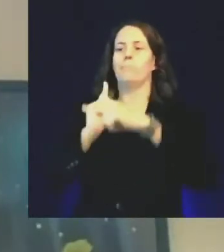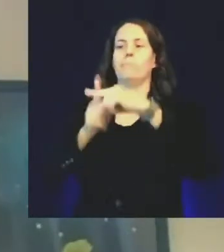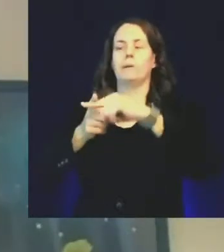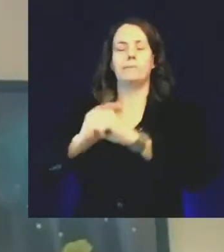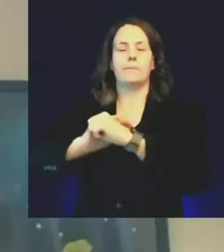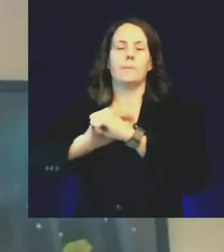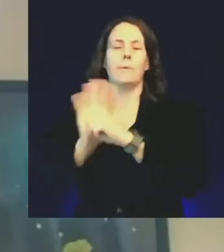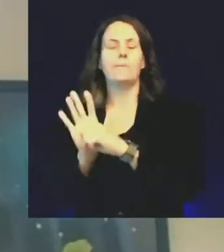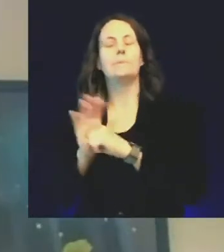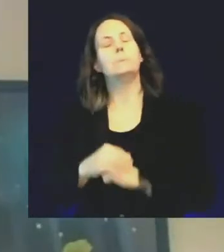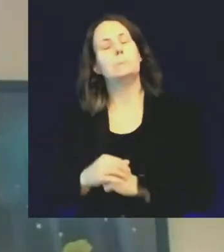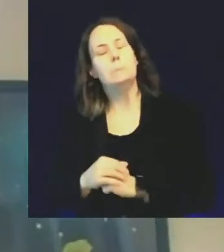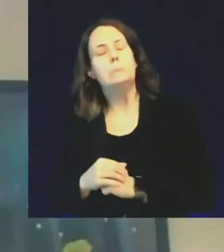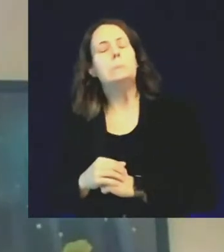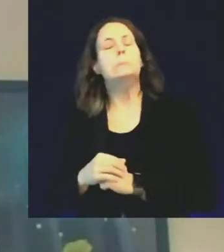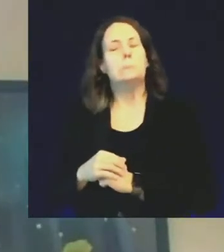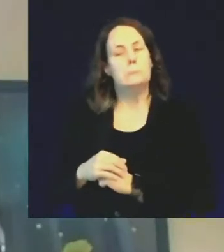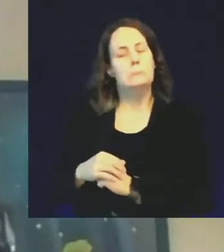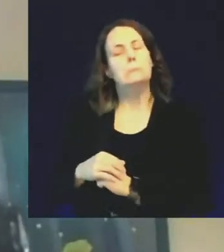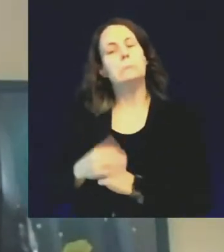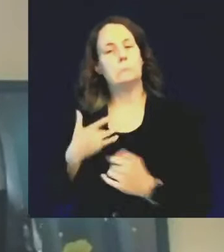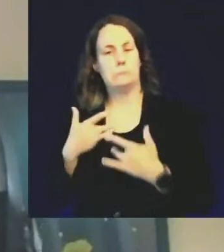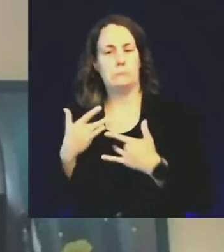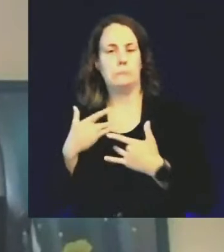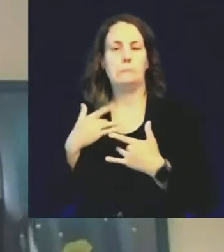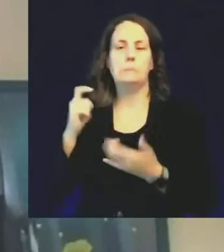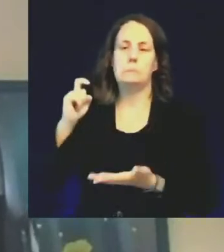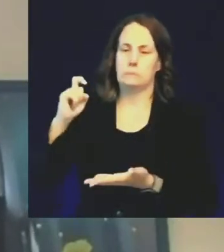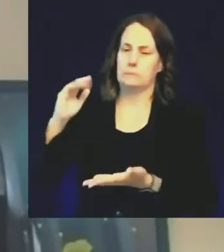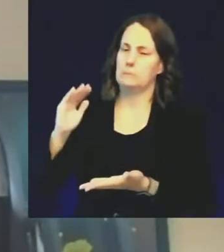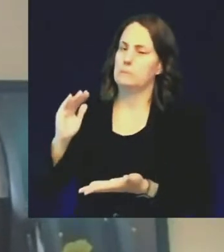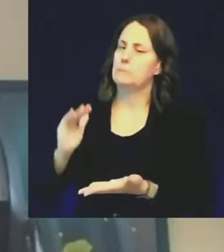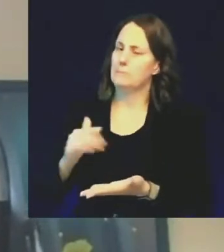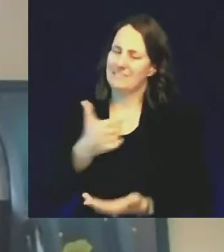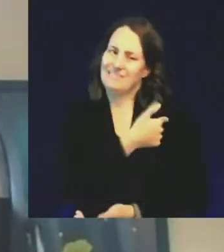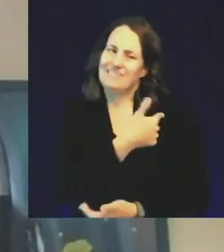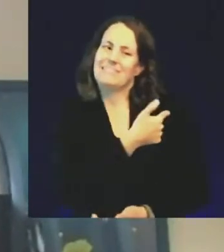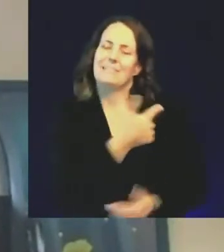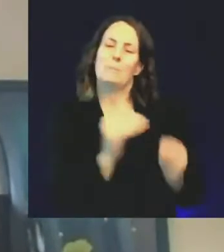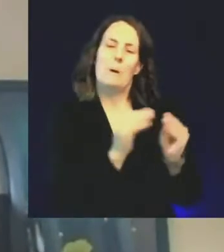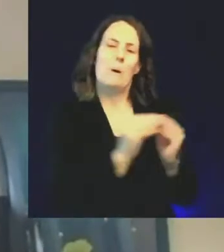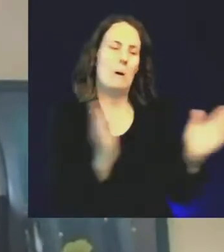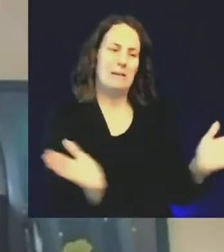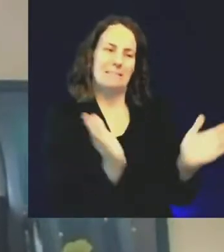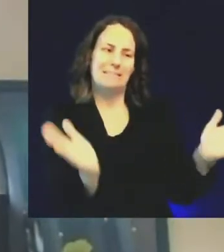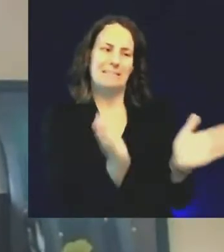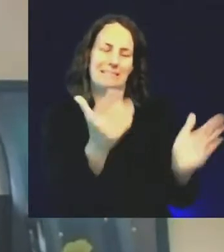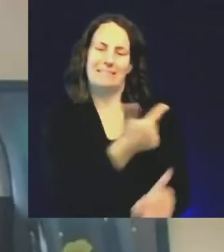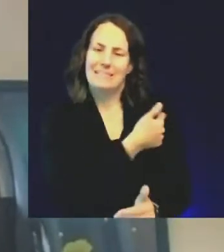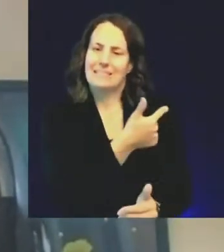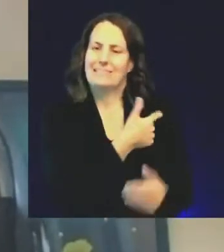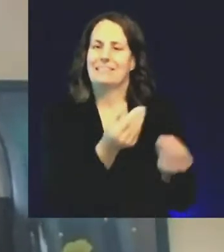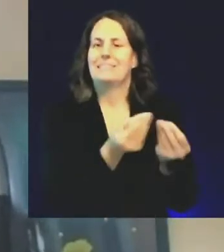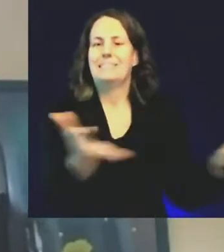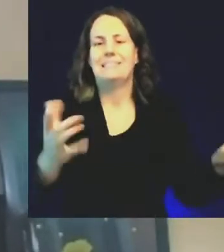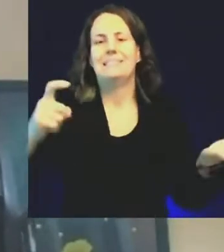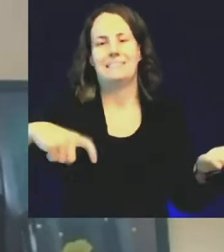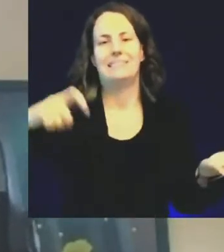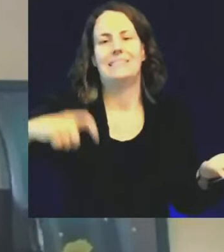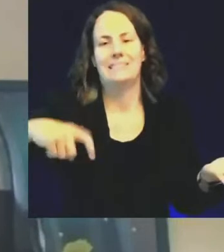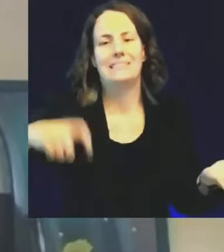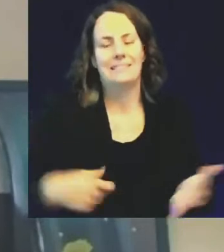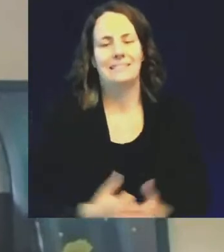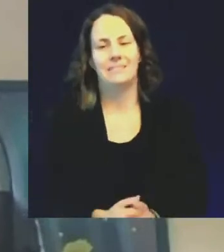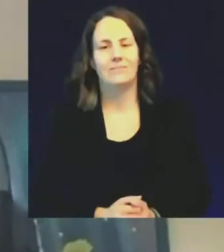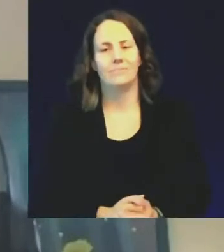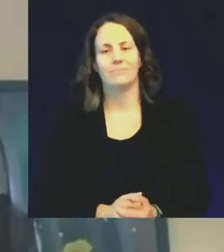to all of us to continue to be moving that needle forward on helping our friends and neighbors get